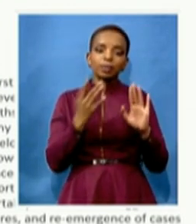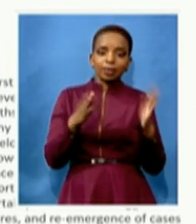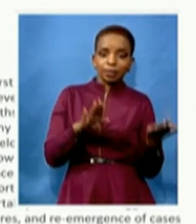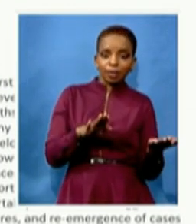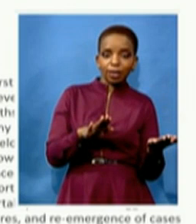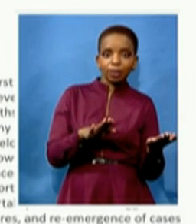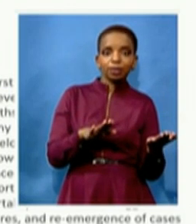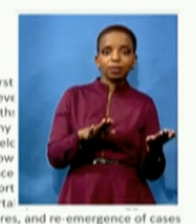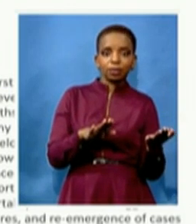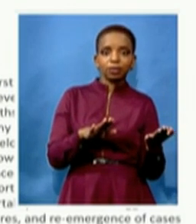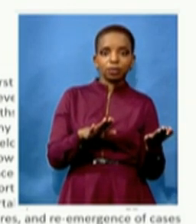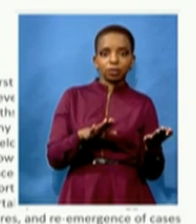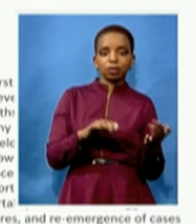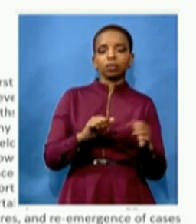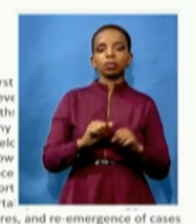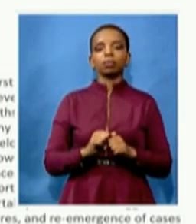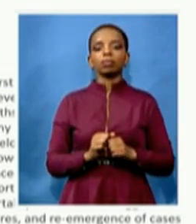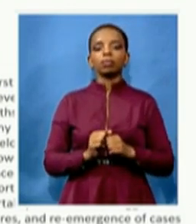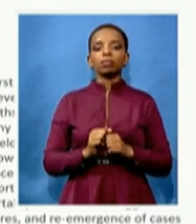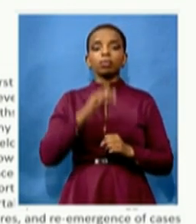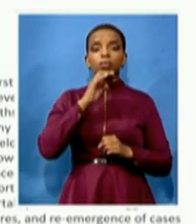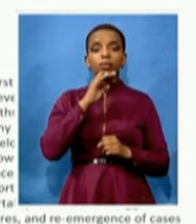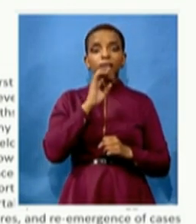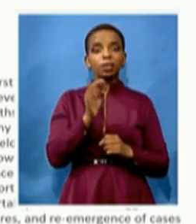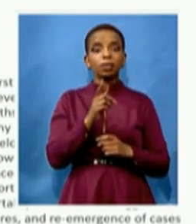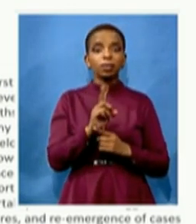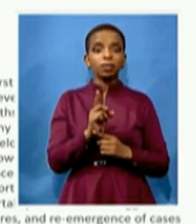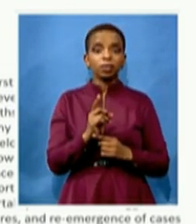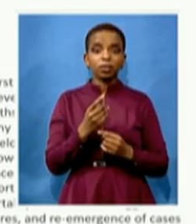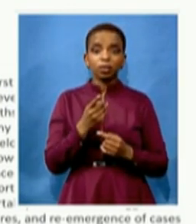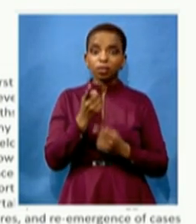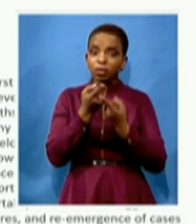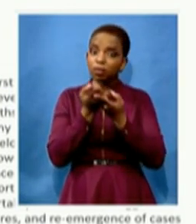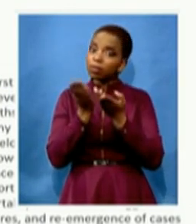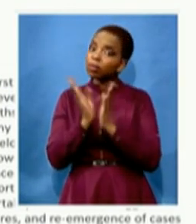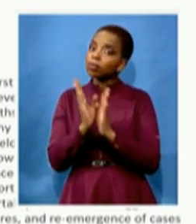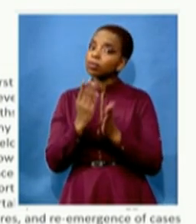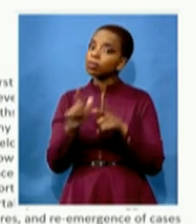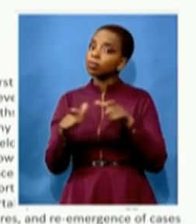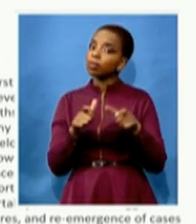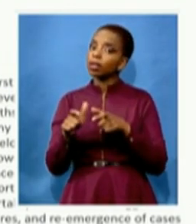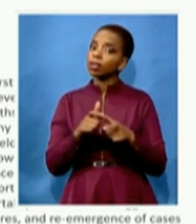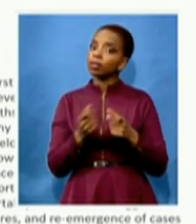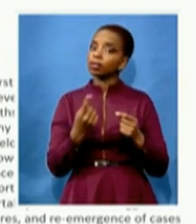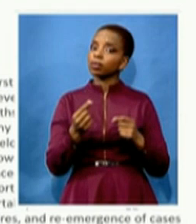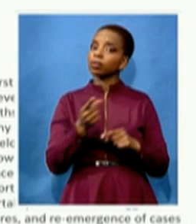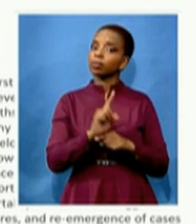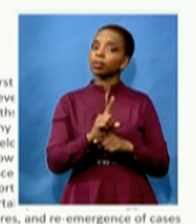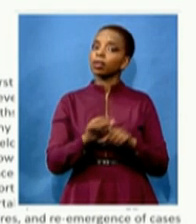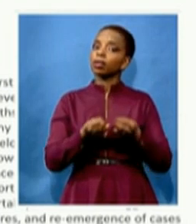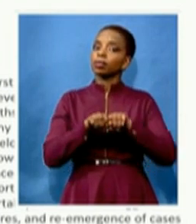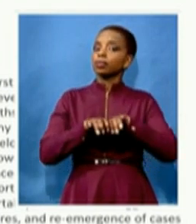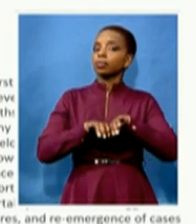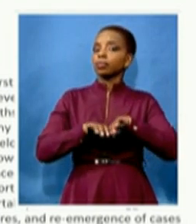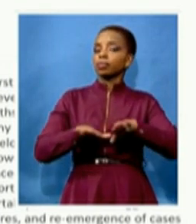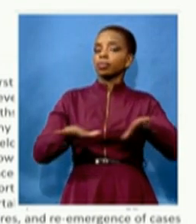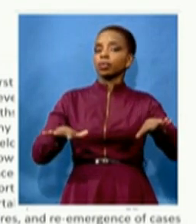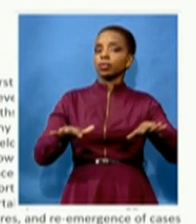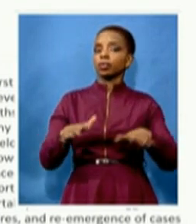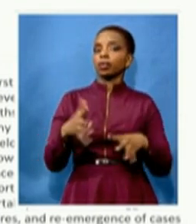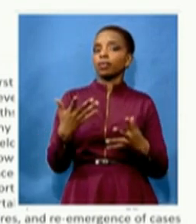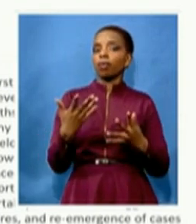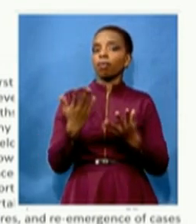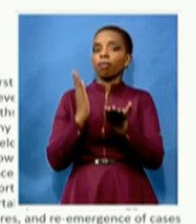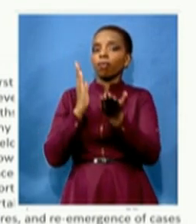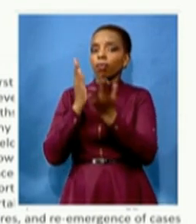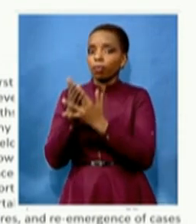does run. We'll manage to spread it out and slow it down with the non-pharmaceutical interventions, but we haven't managed to really